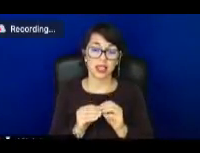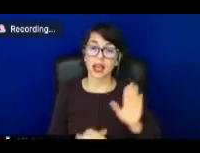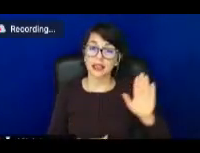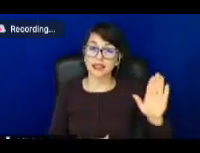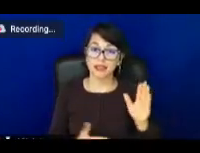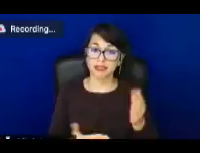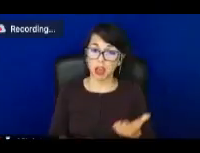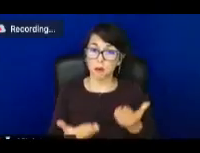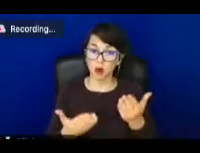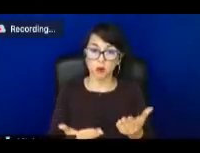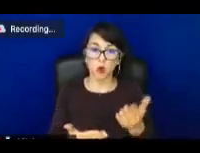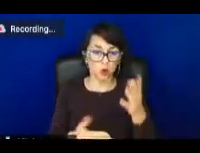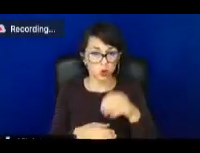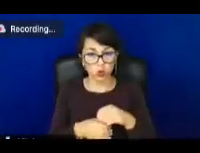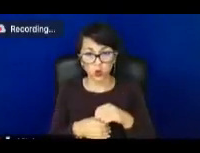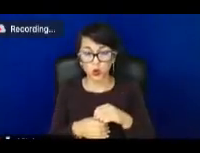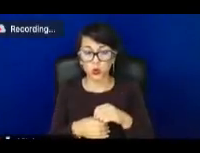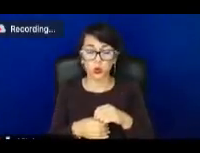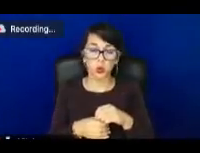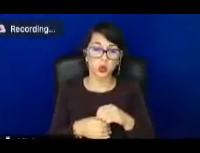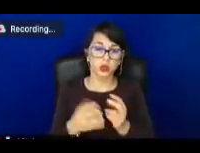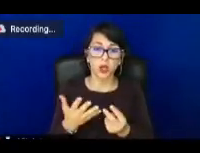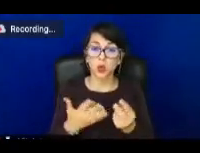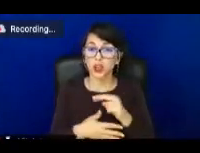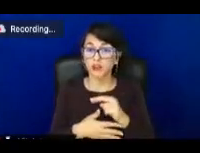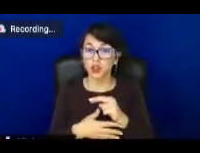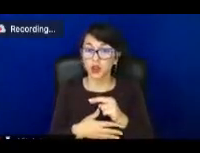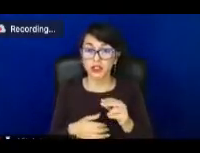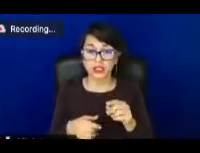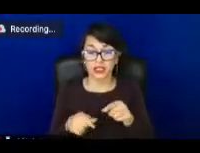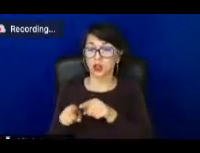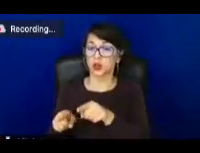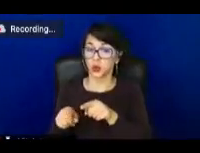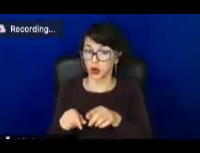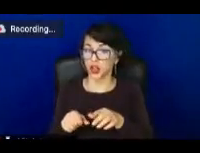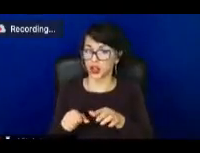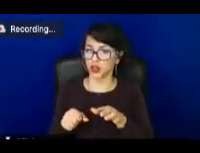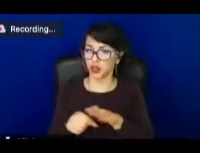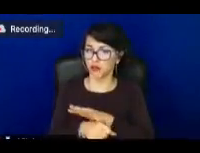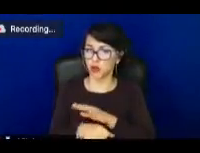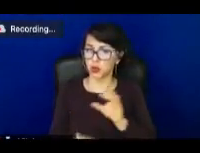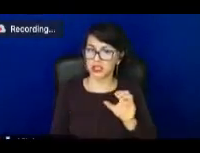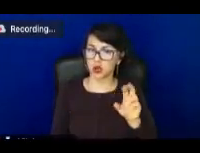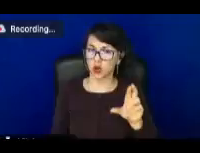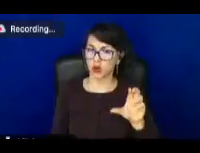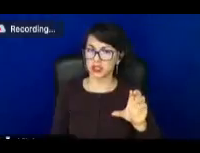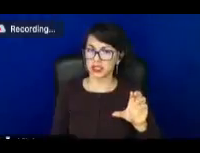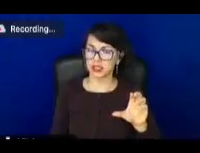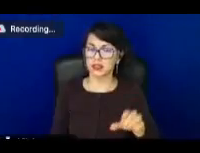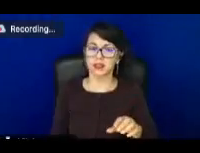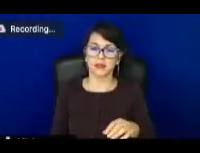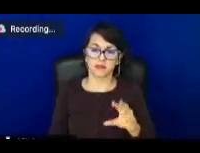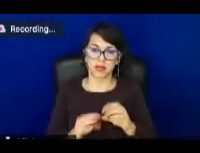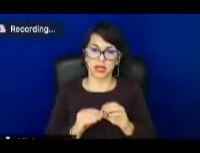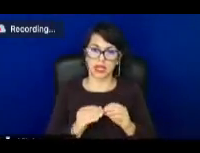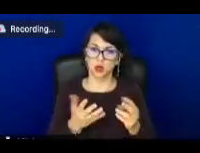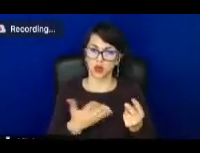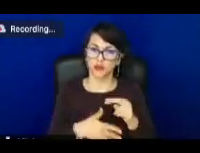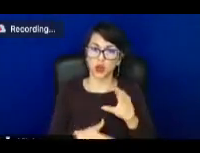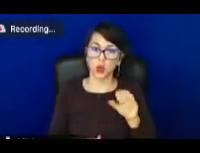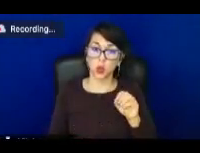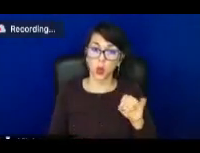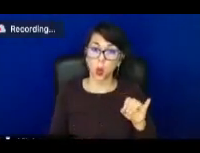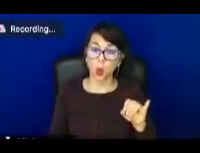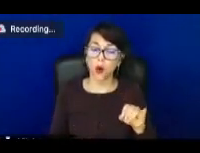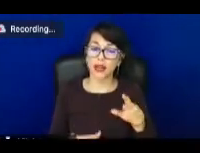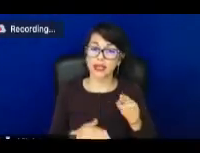to review at our full CRC meeting, review the COI submissions on the 10th, the 19th, and